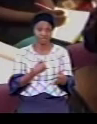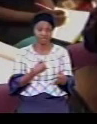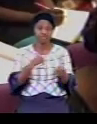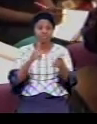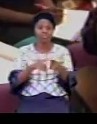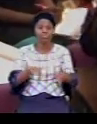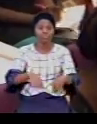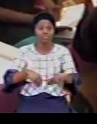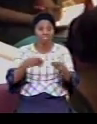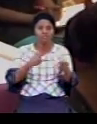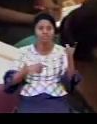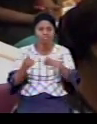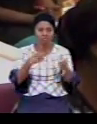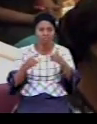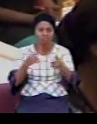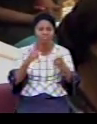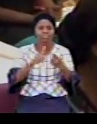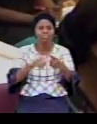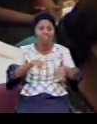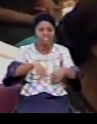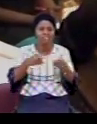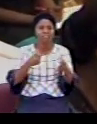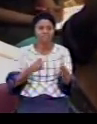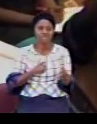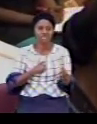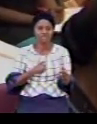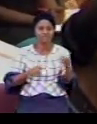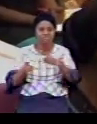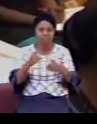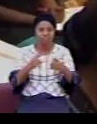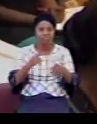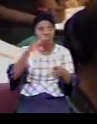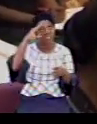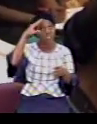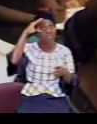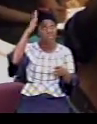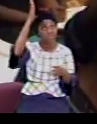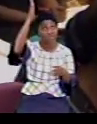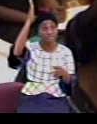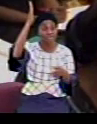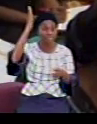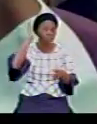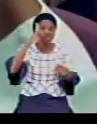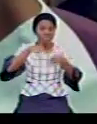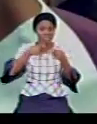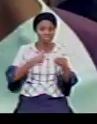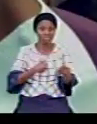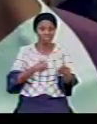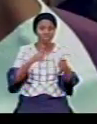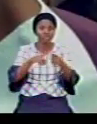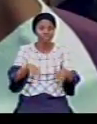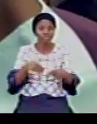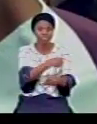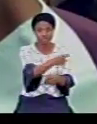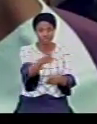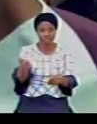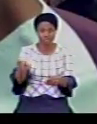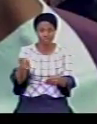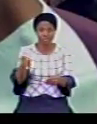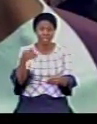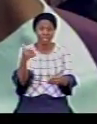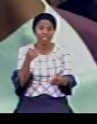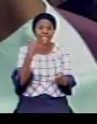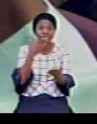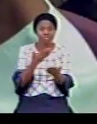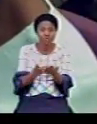to give me, he will give me, to give you an expected